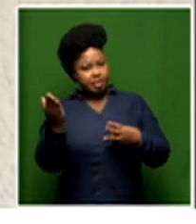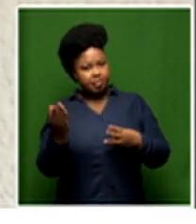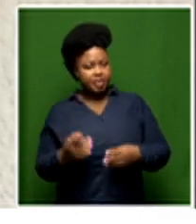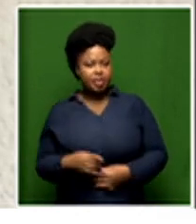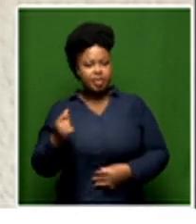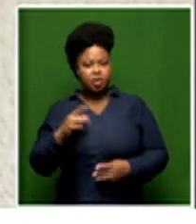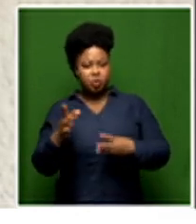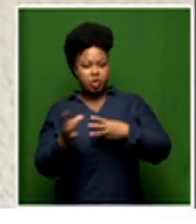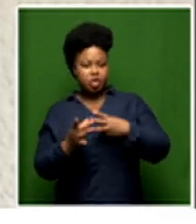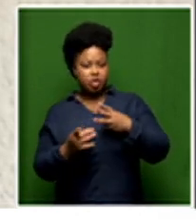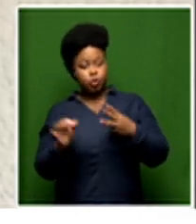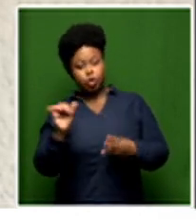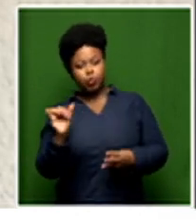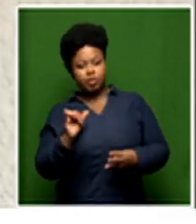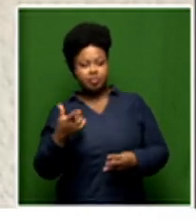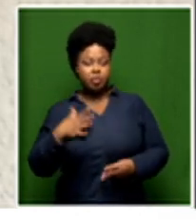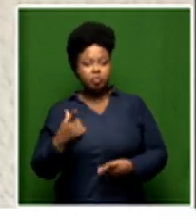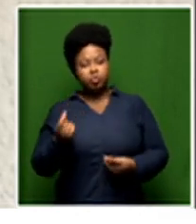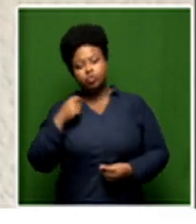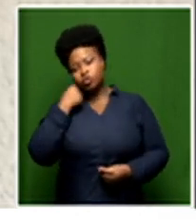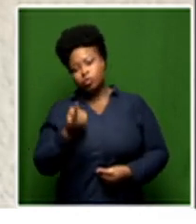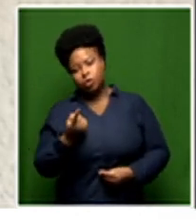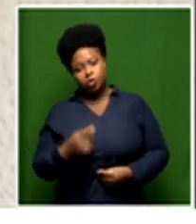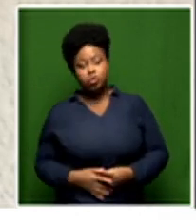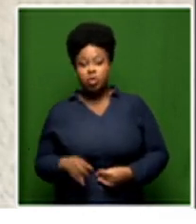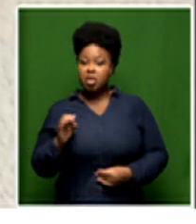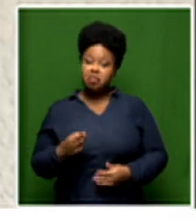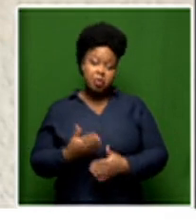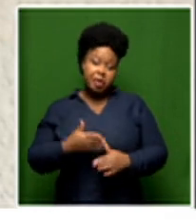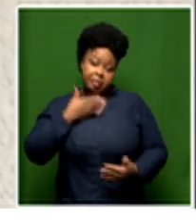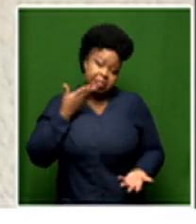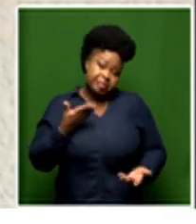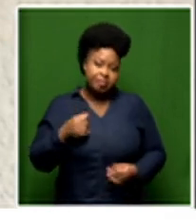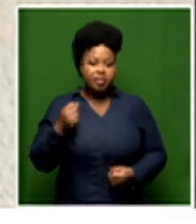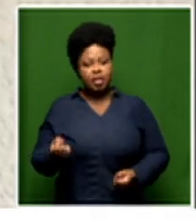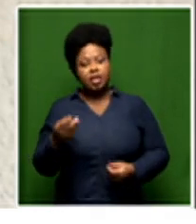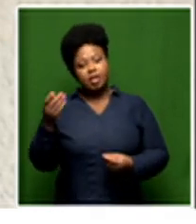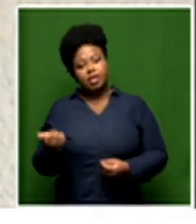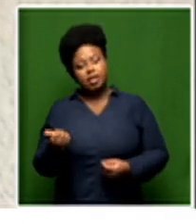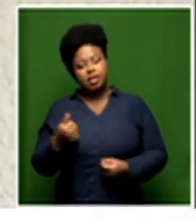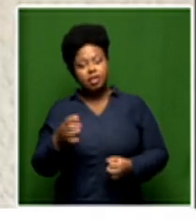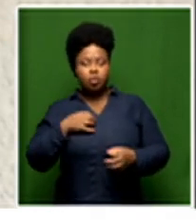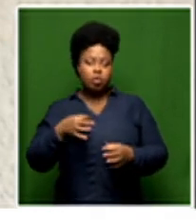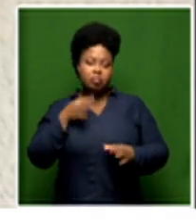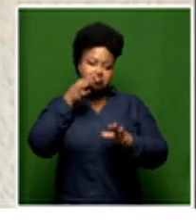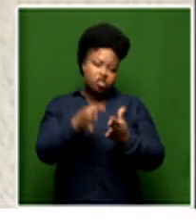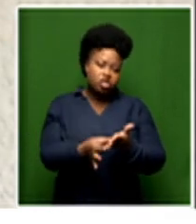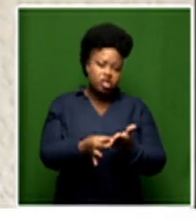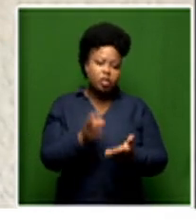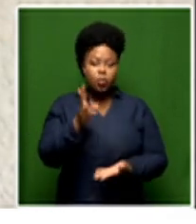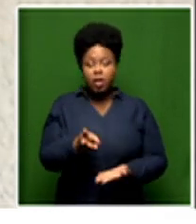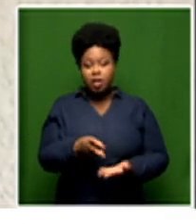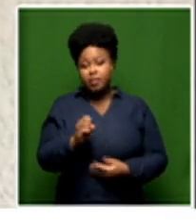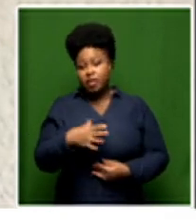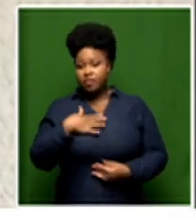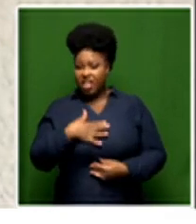will select which one they want me to do for tomorrow. And if it's not working, then they'll give in their input. And if they